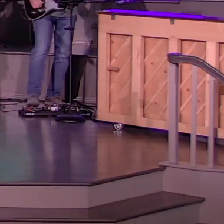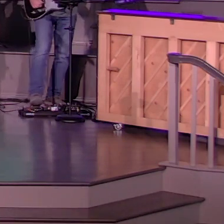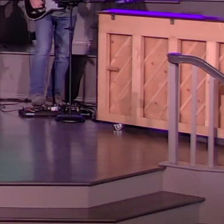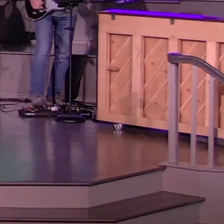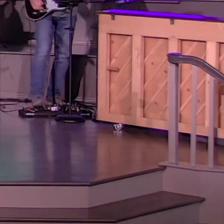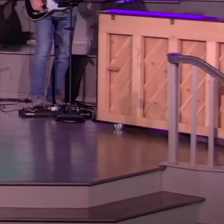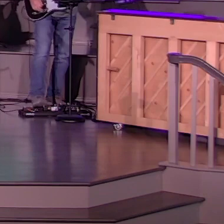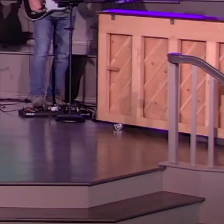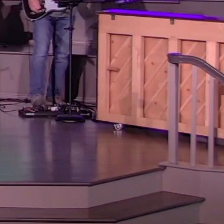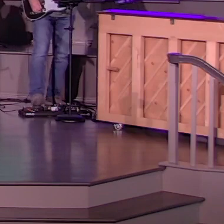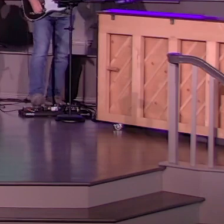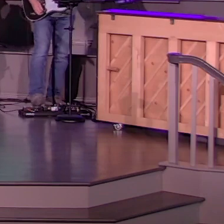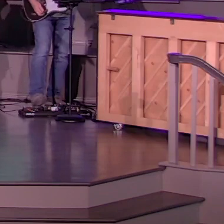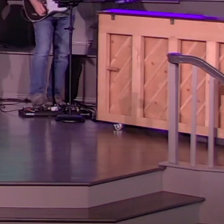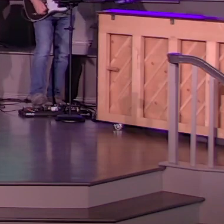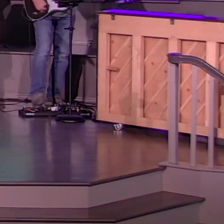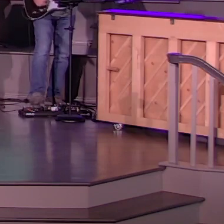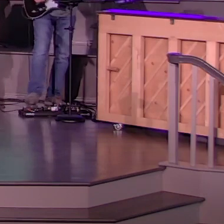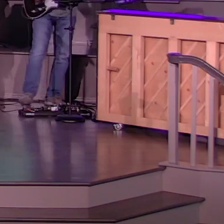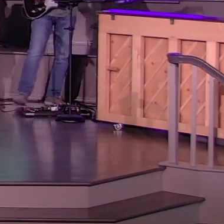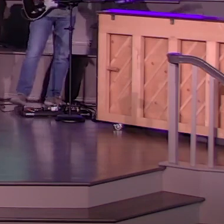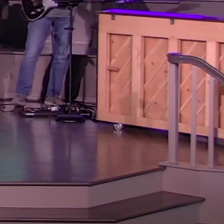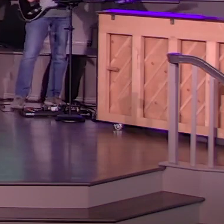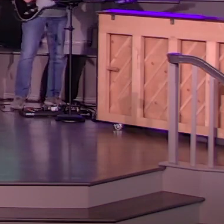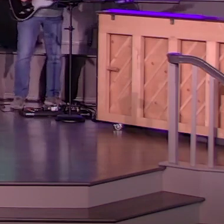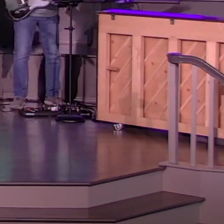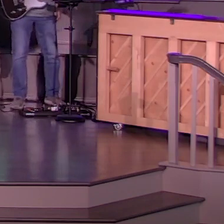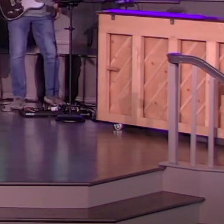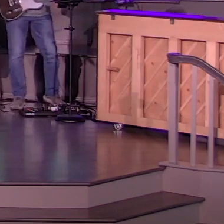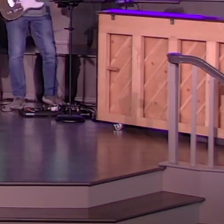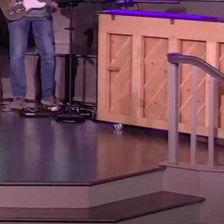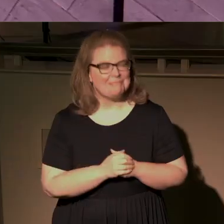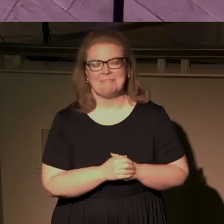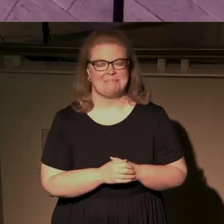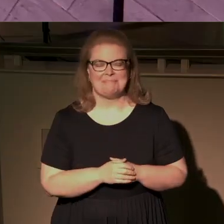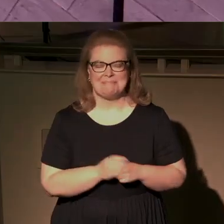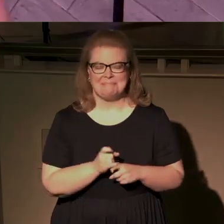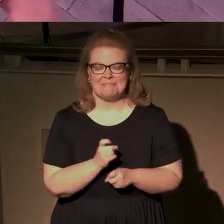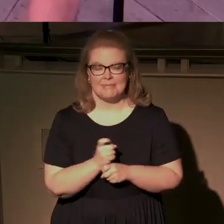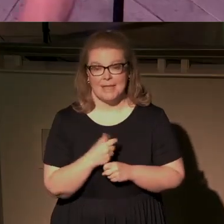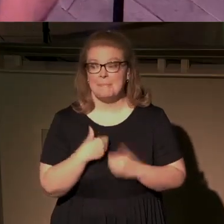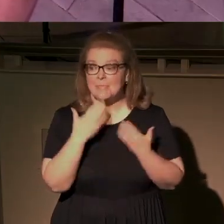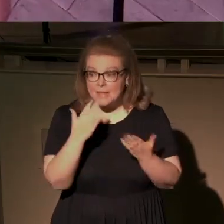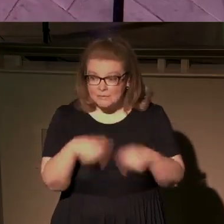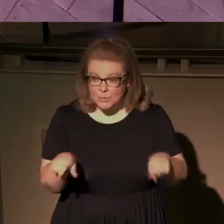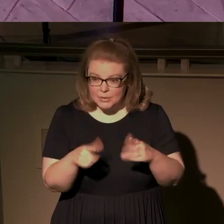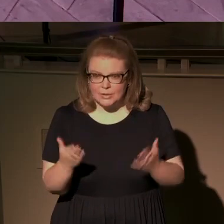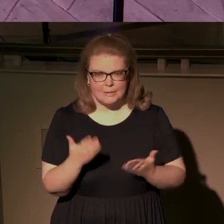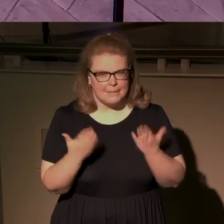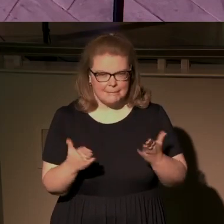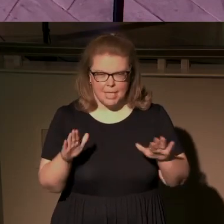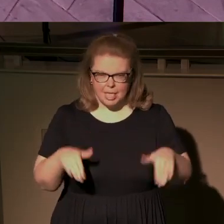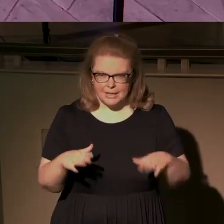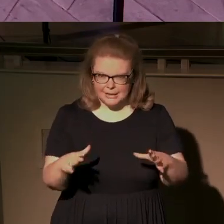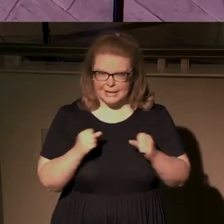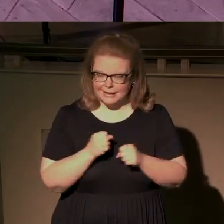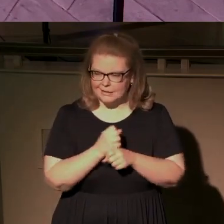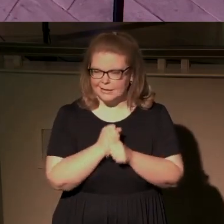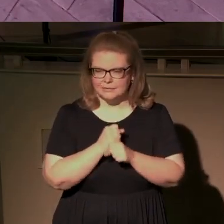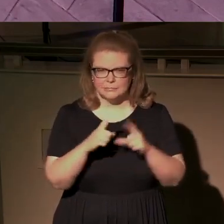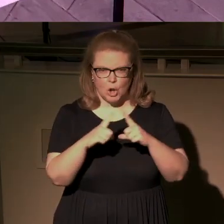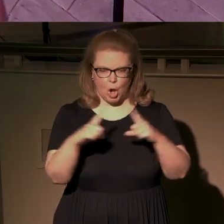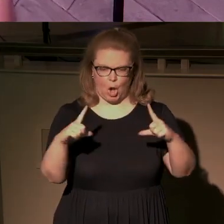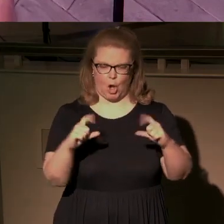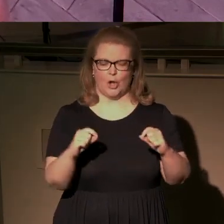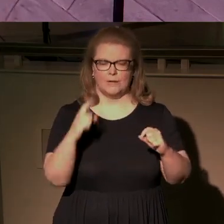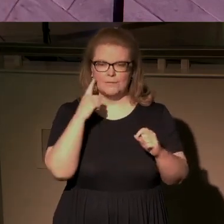let it happen. All right, your parents are ready. Well, I'm grateful you're here. I don't know if you picked up your worship card on the way in, but if